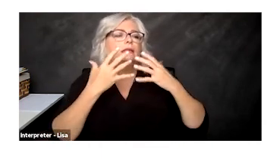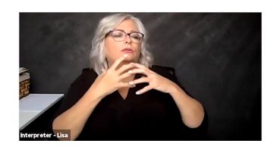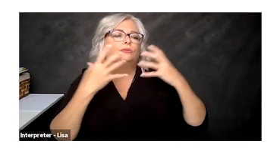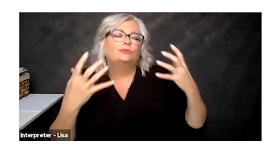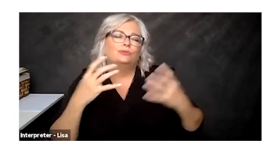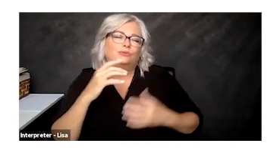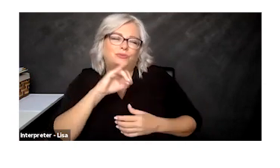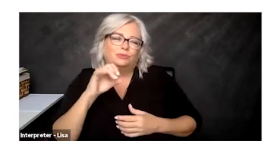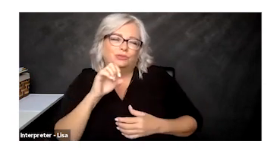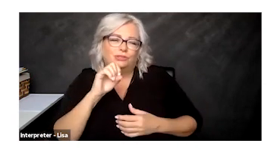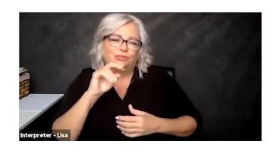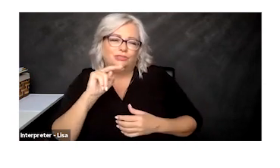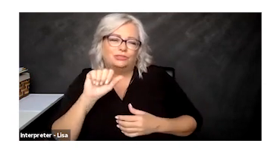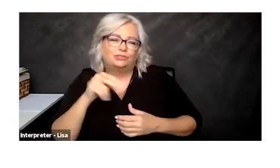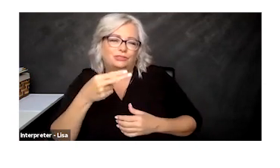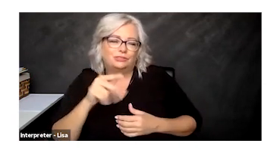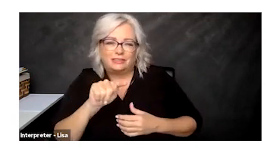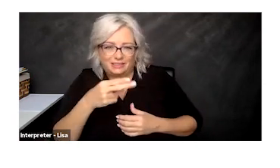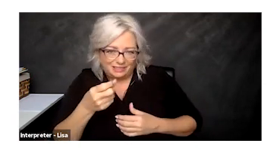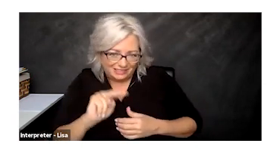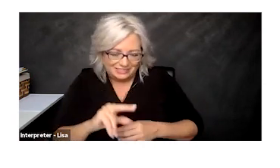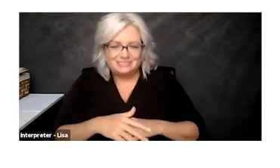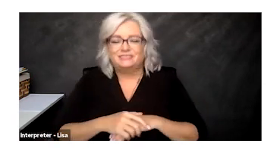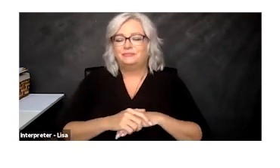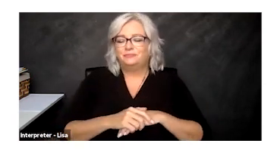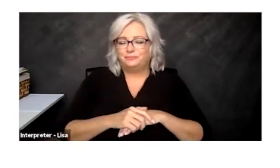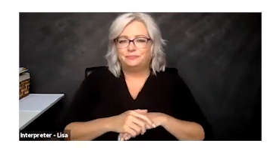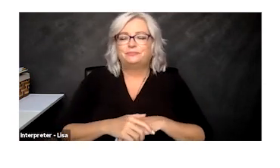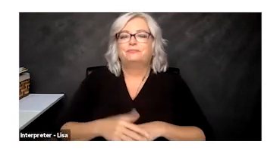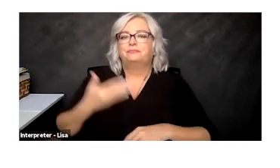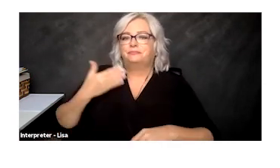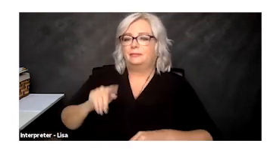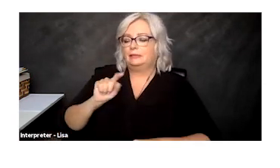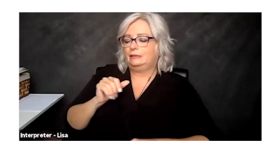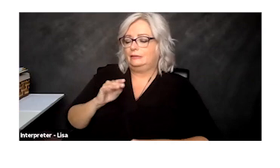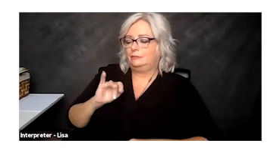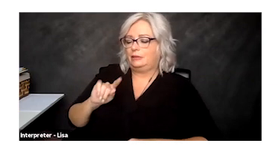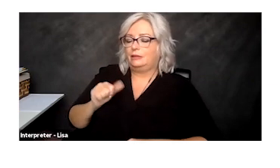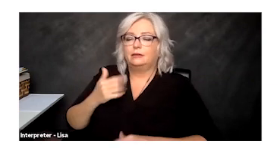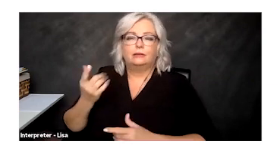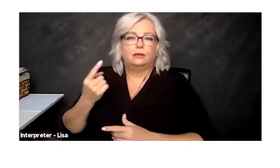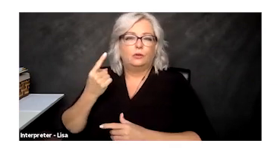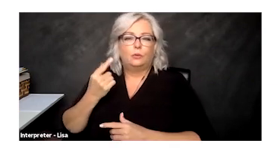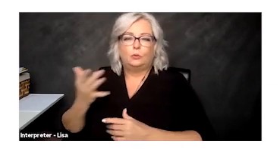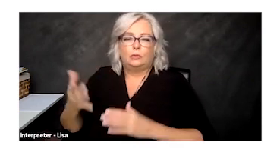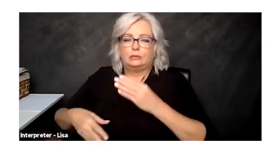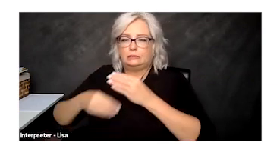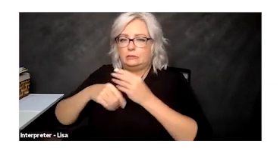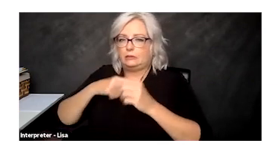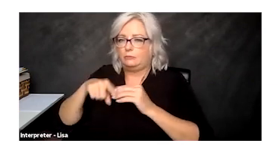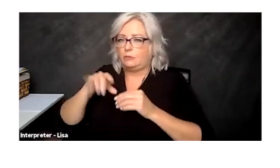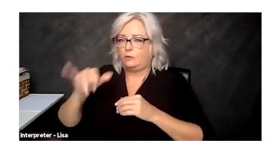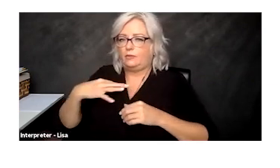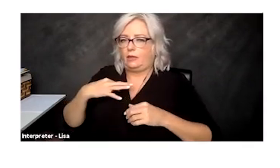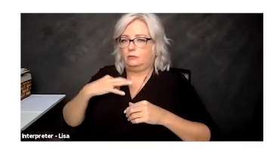you. Thanks, Jonathan. Thank you. And I think one thing to add about this Angela Davis t-shirt is that